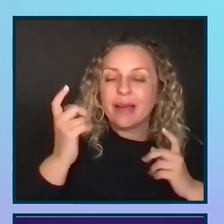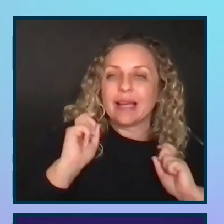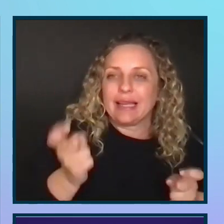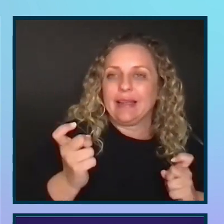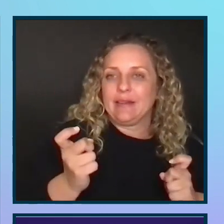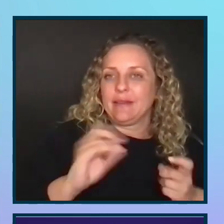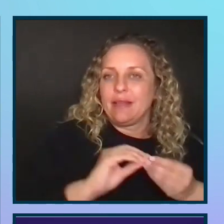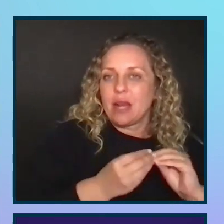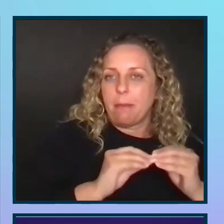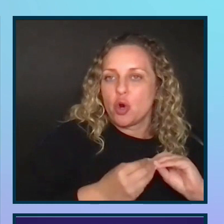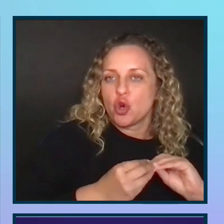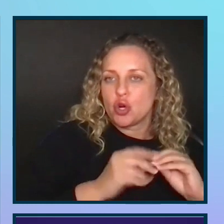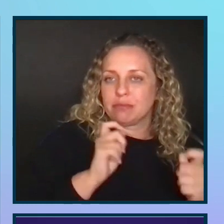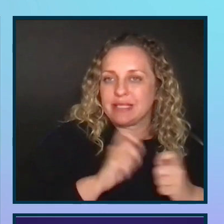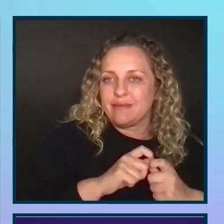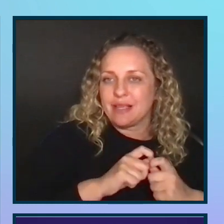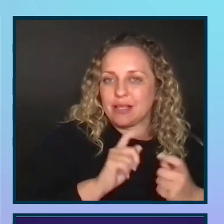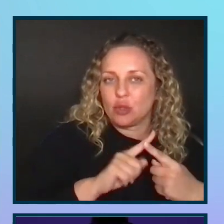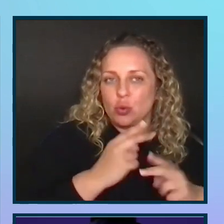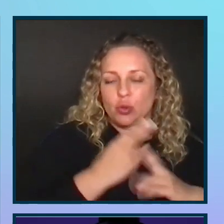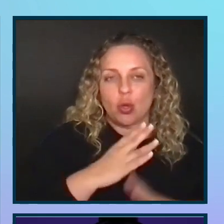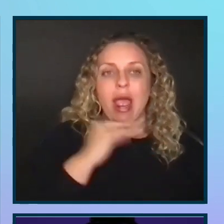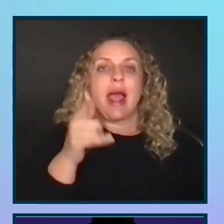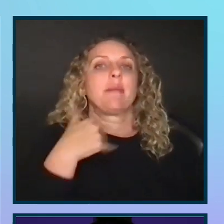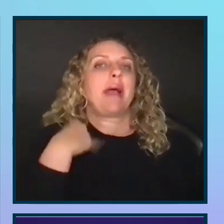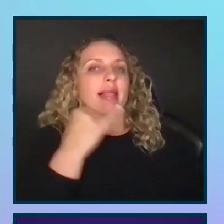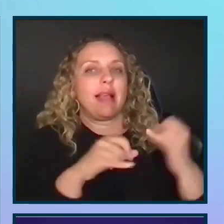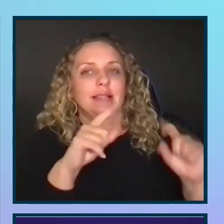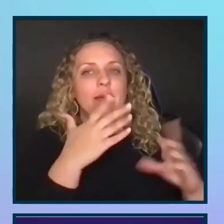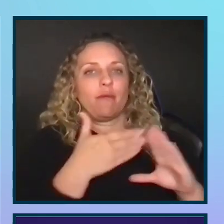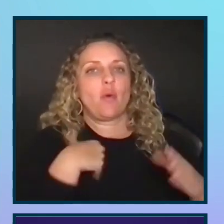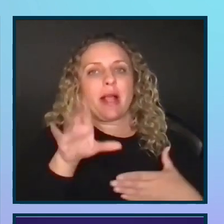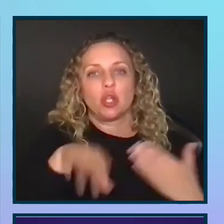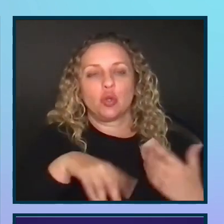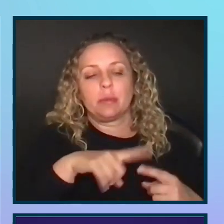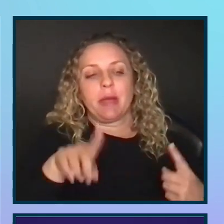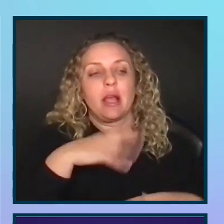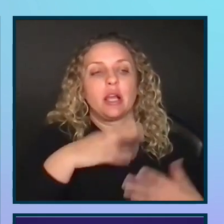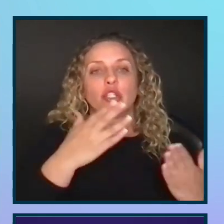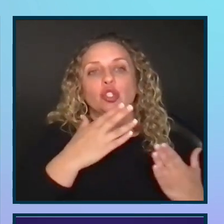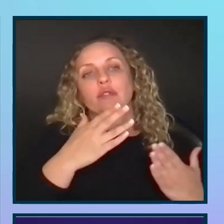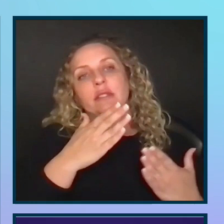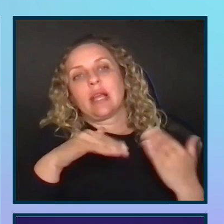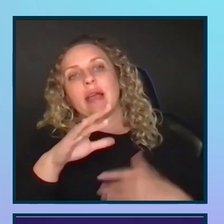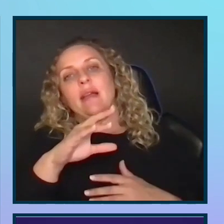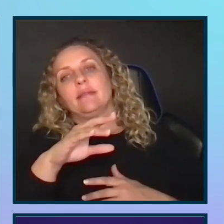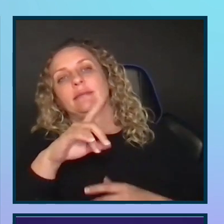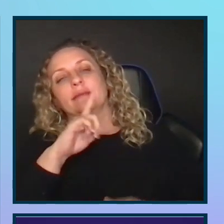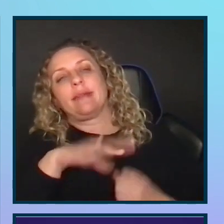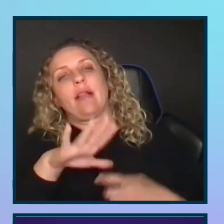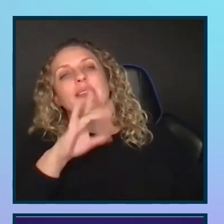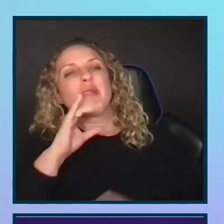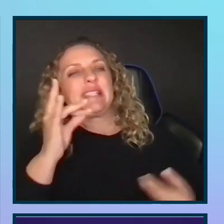errors to your user. And okay, this is my last slide before my conclusion, but server-side validation is a big sticky